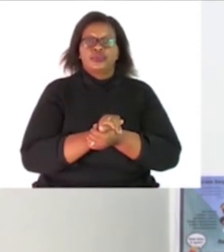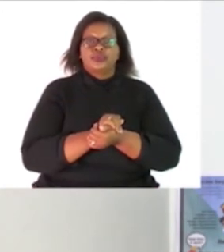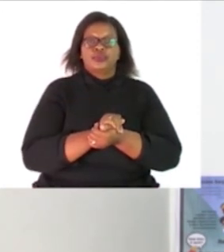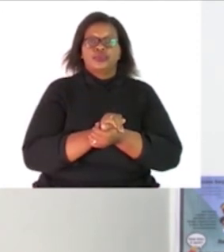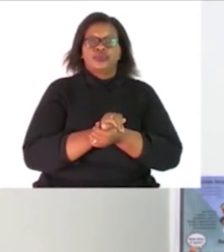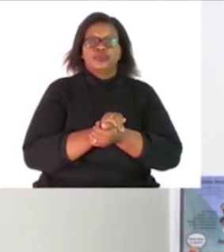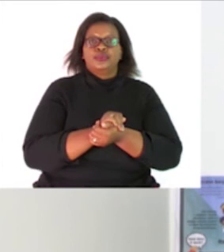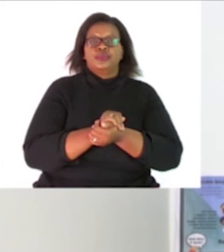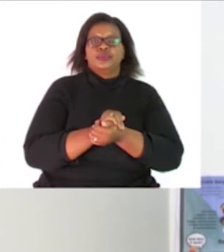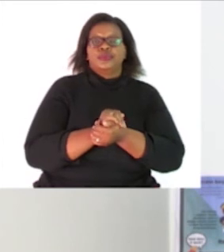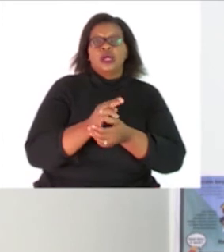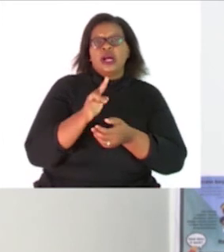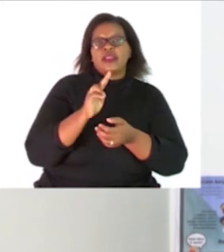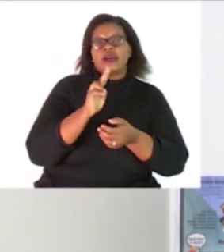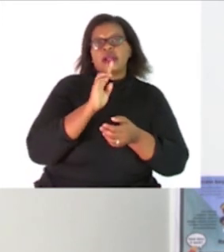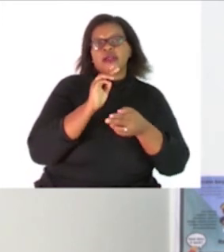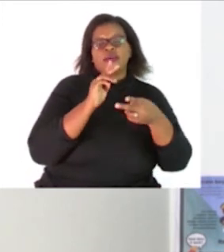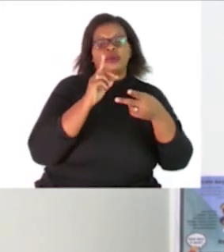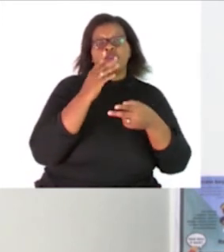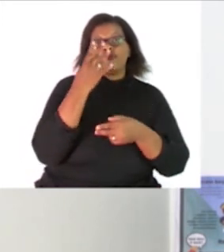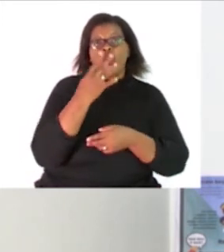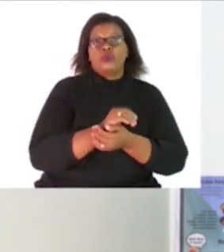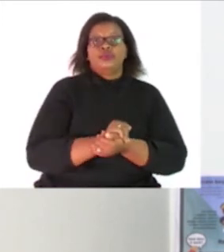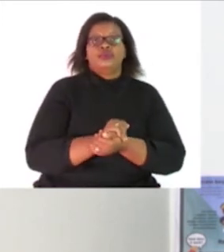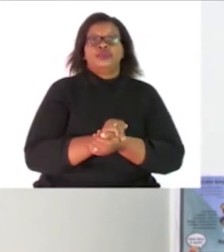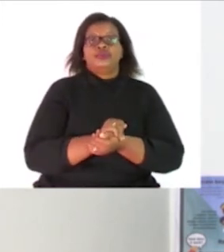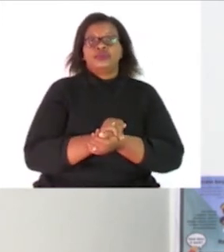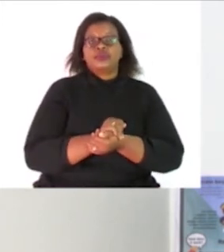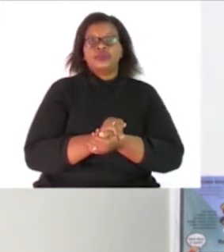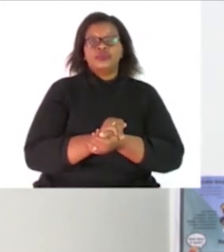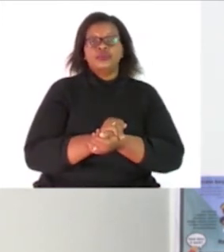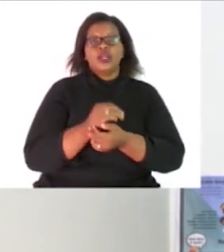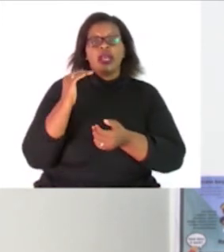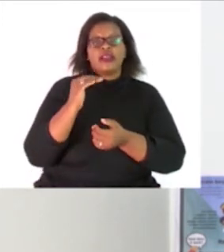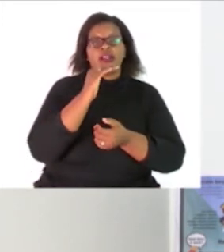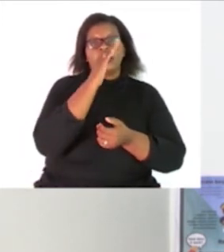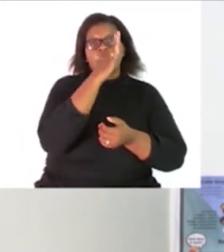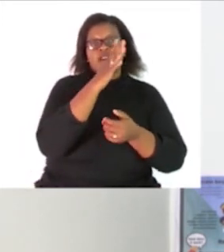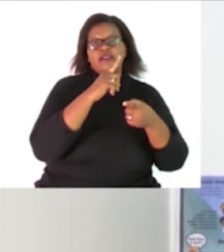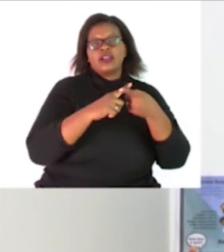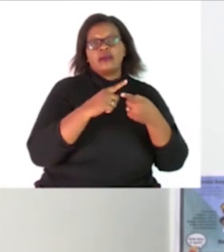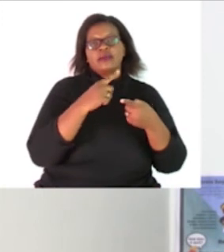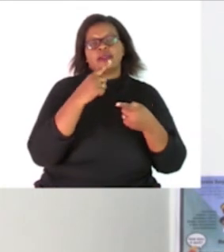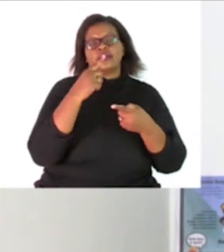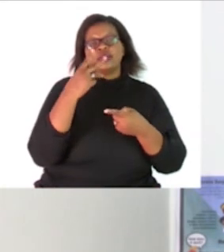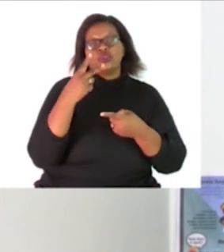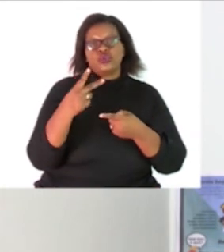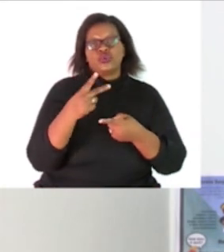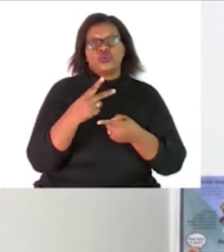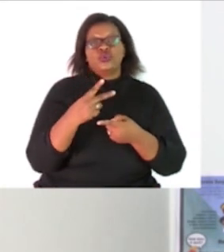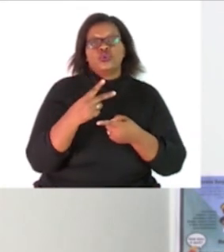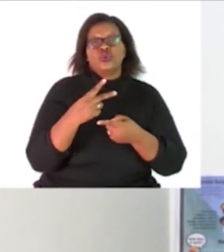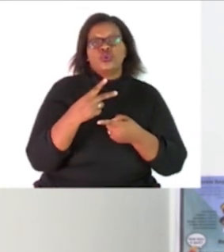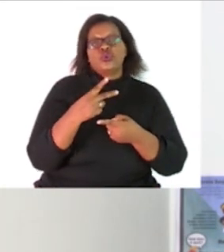2, which is 4. We write down our 4 there. The next one is 5 times 2, which